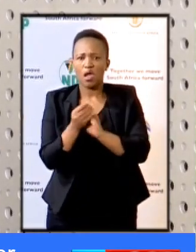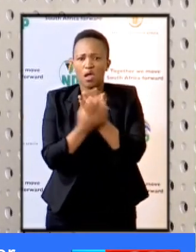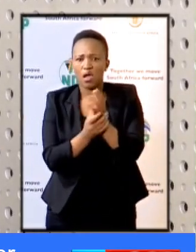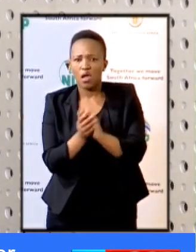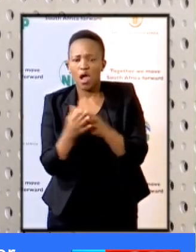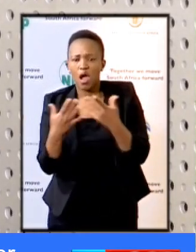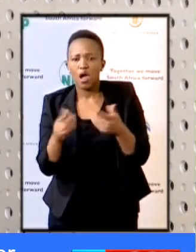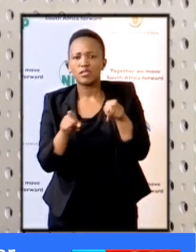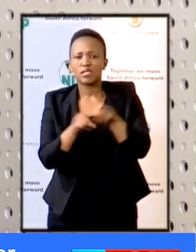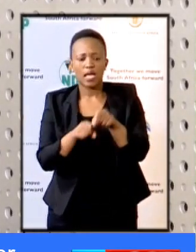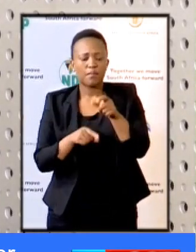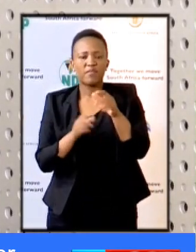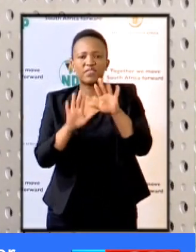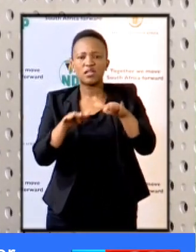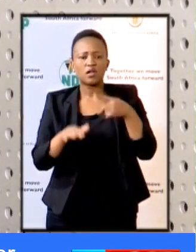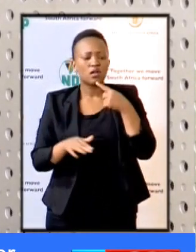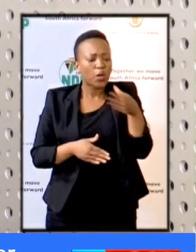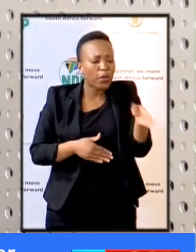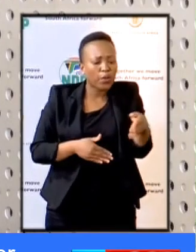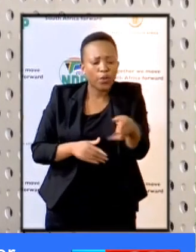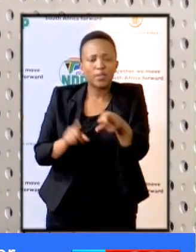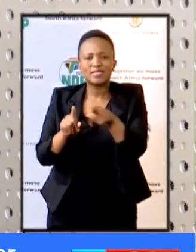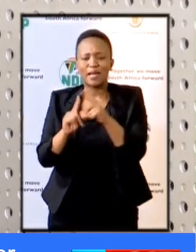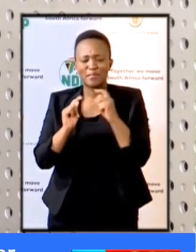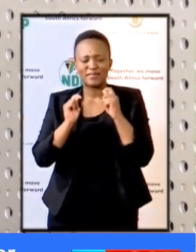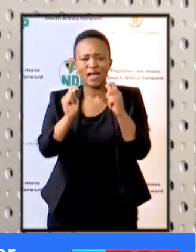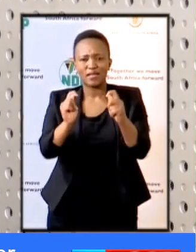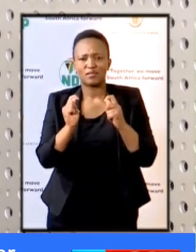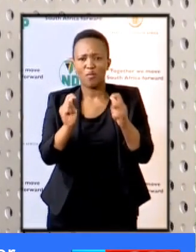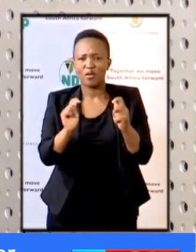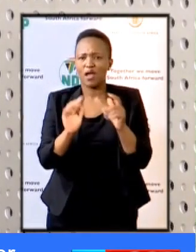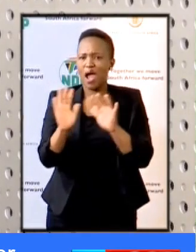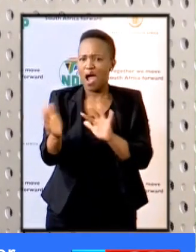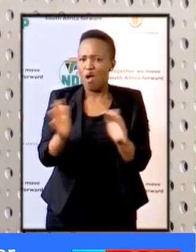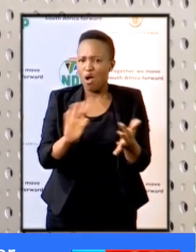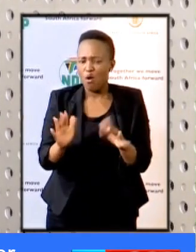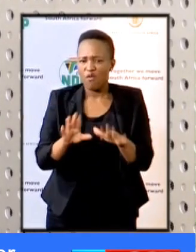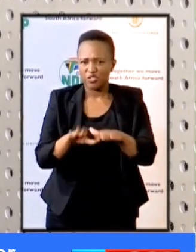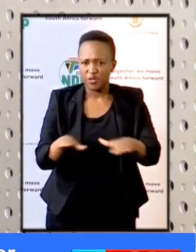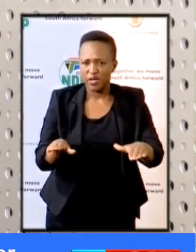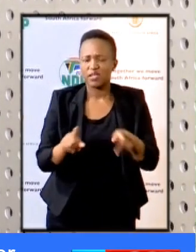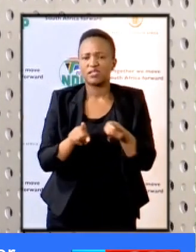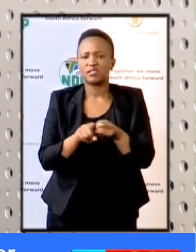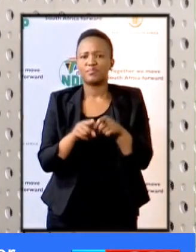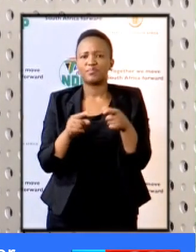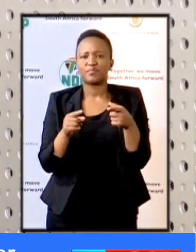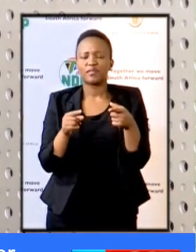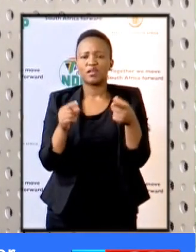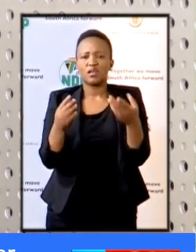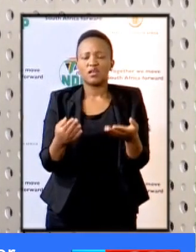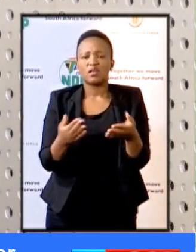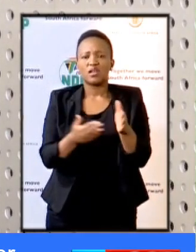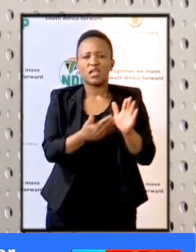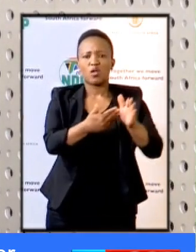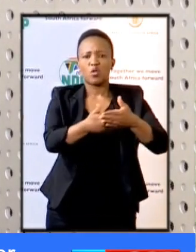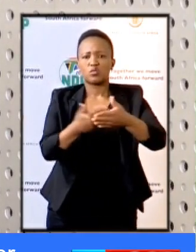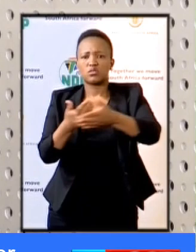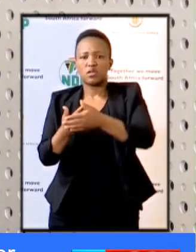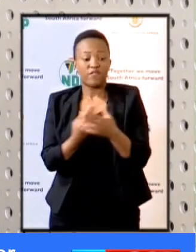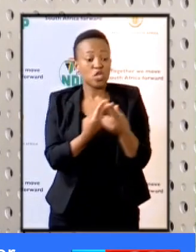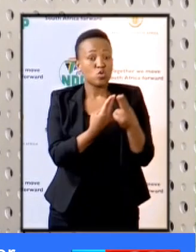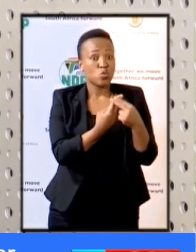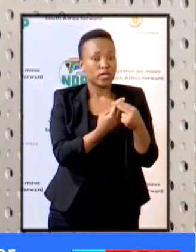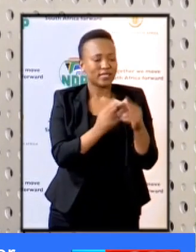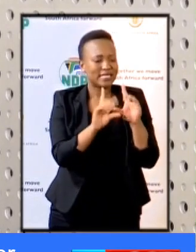absenteeism around transport, about closure of units, offices, or departments if there's